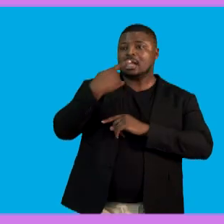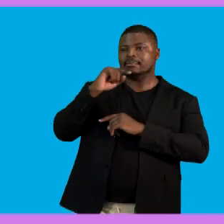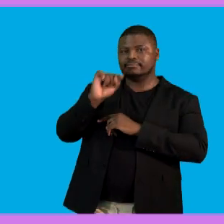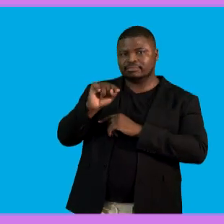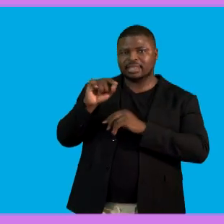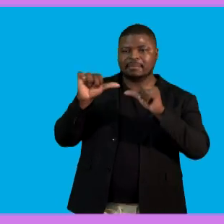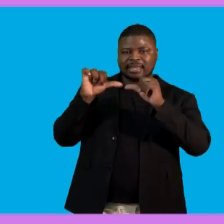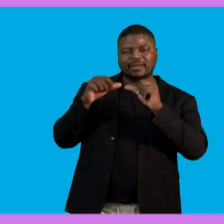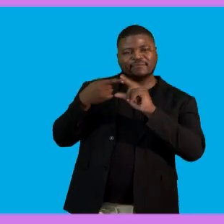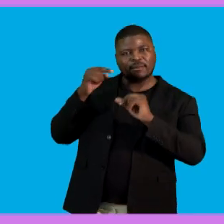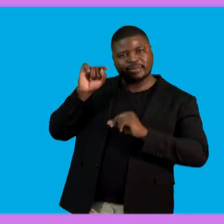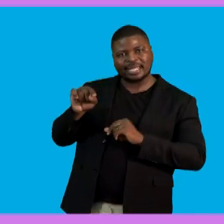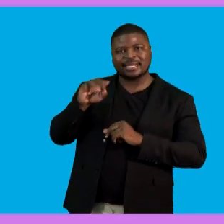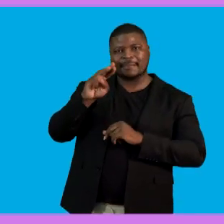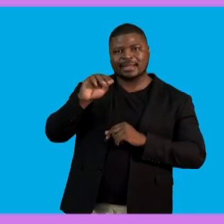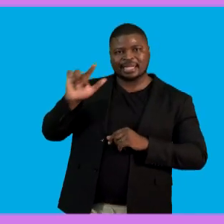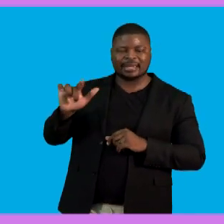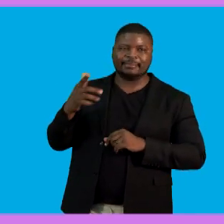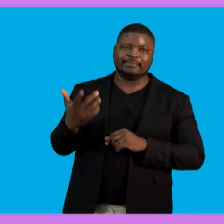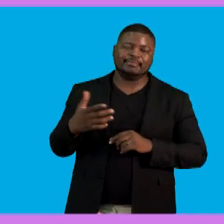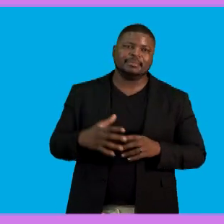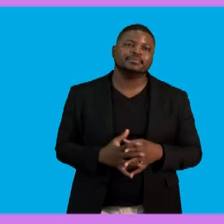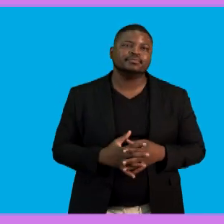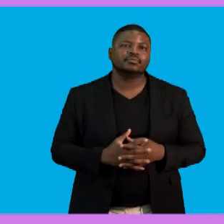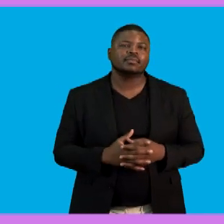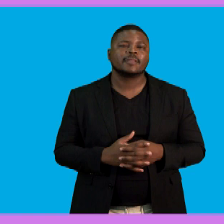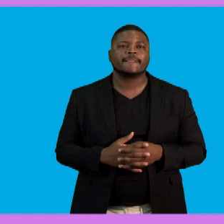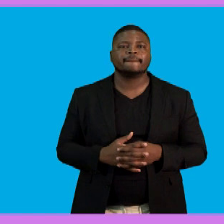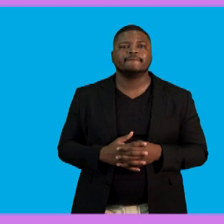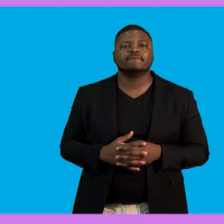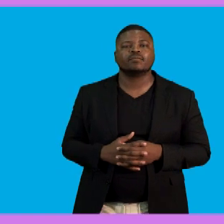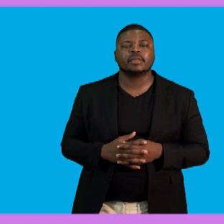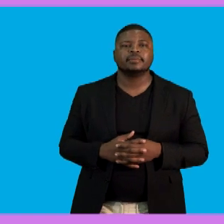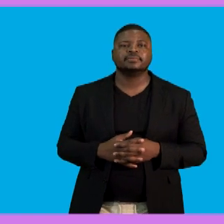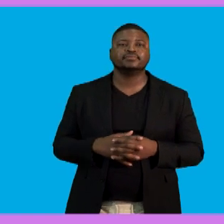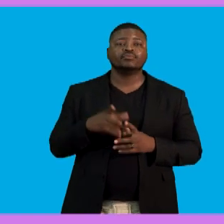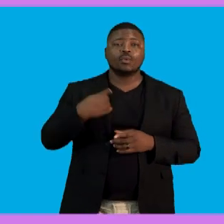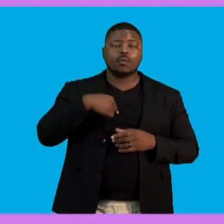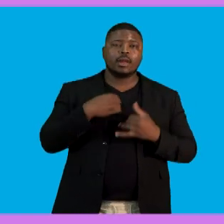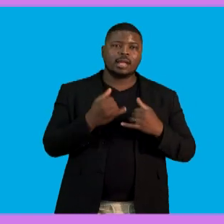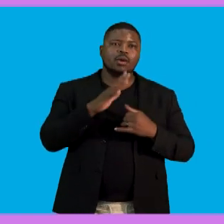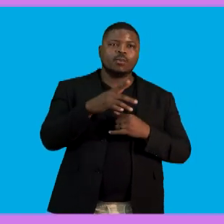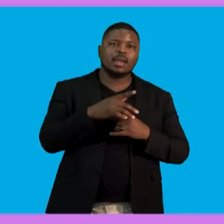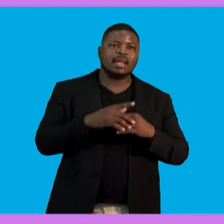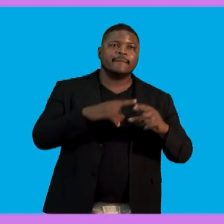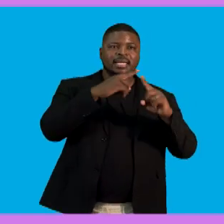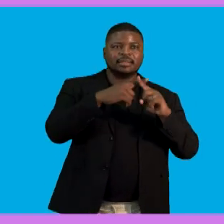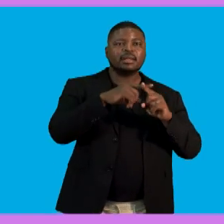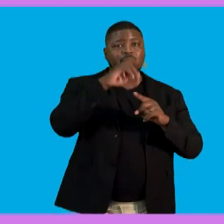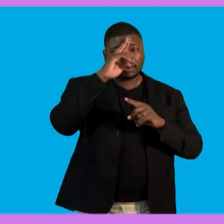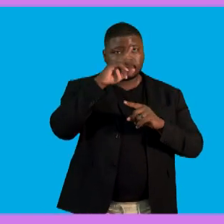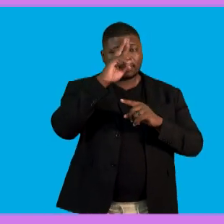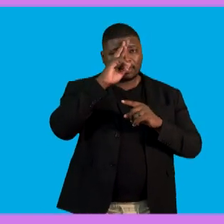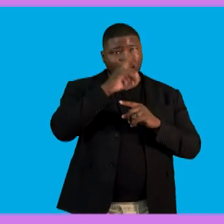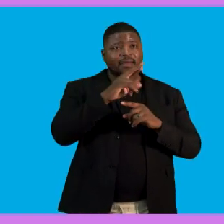in milligrams. So when we move from a unit to another, just like we did, we are multiplying. If ever it's from